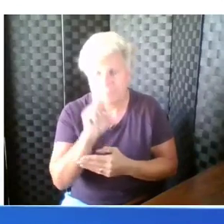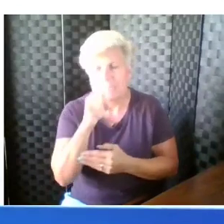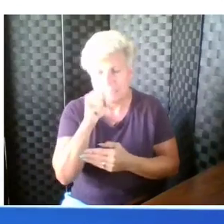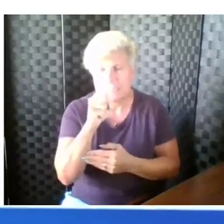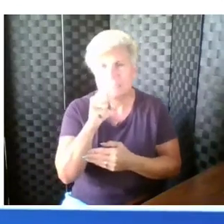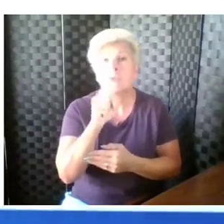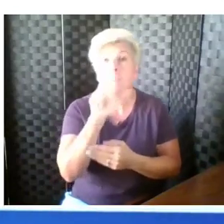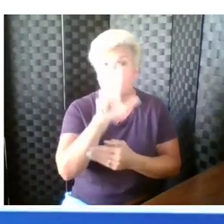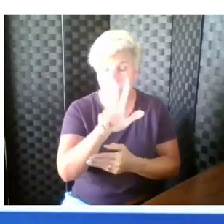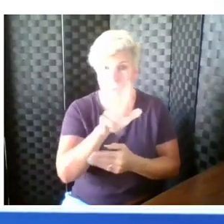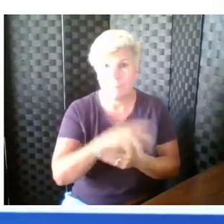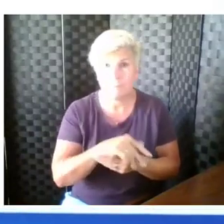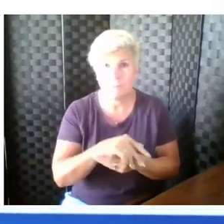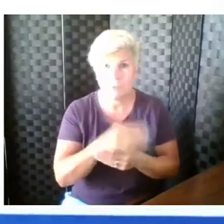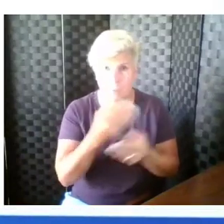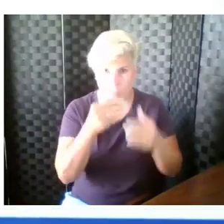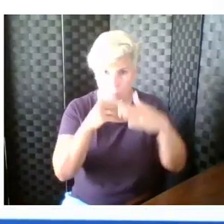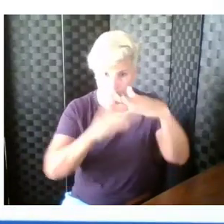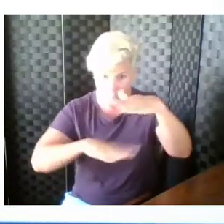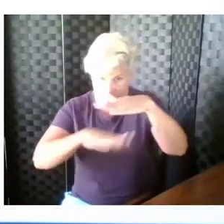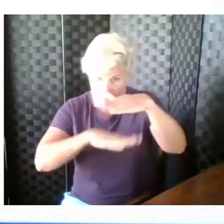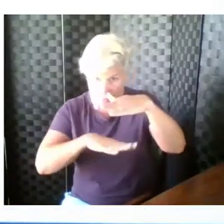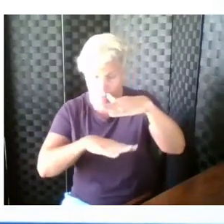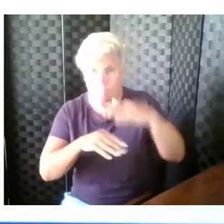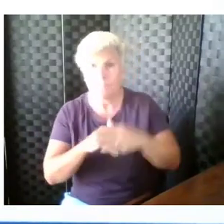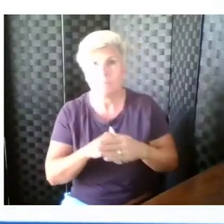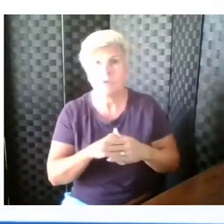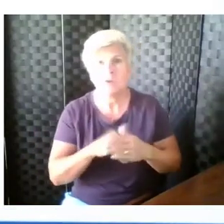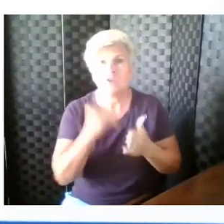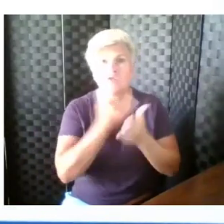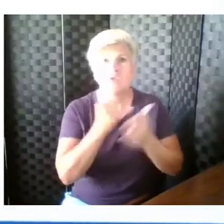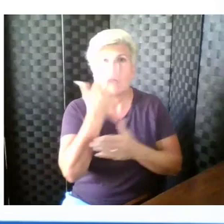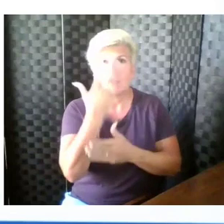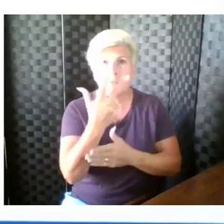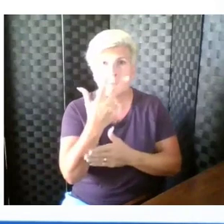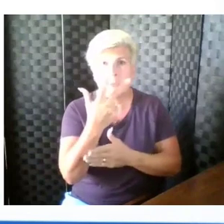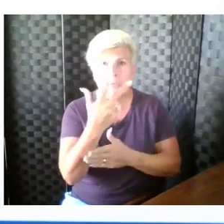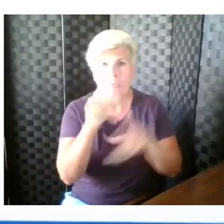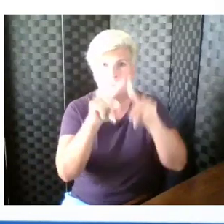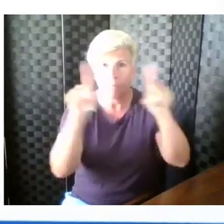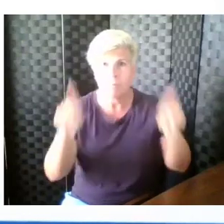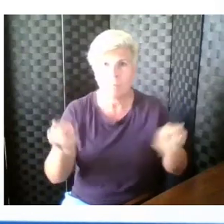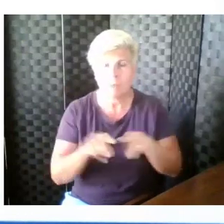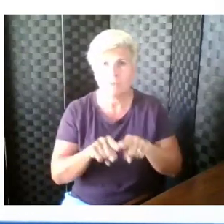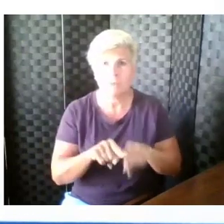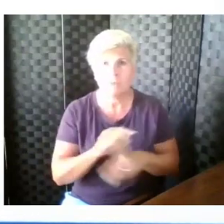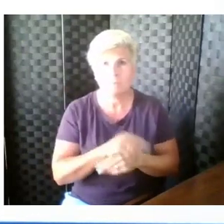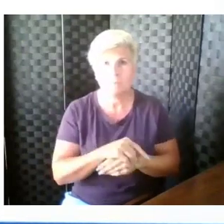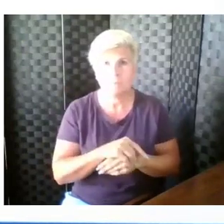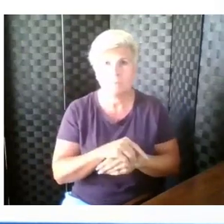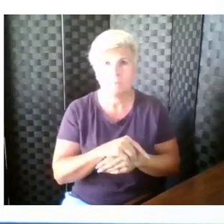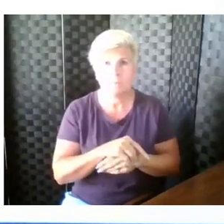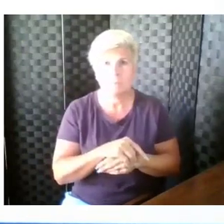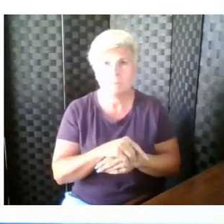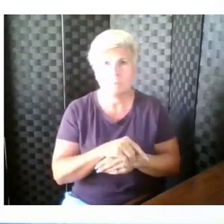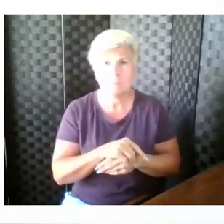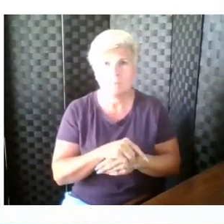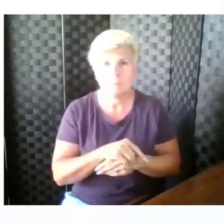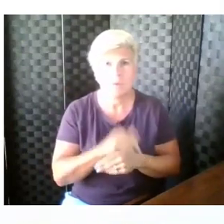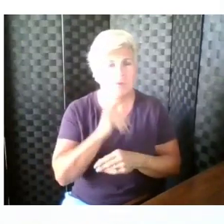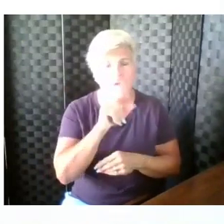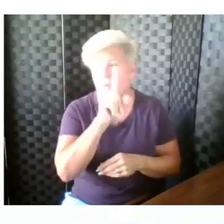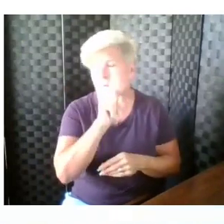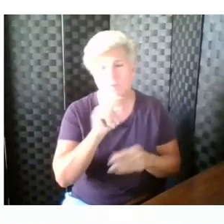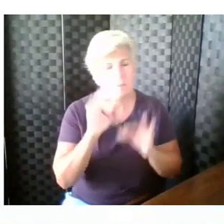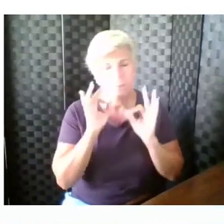Exactly, we need 3. So down here underneath, we're going to draw those 300s. Remember, we're just drawing squares and they don't have